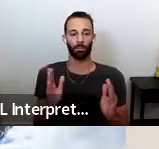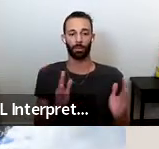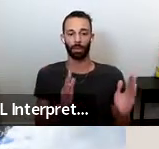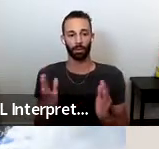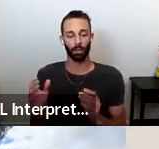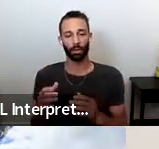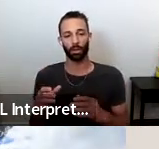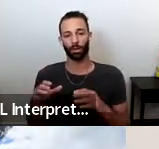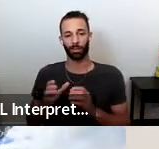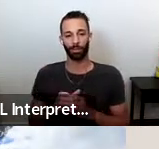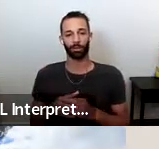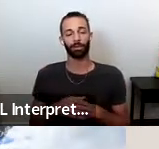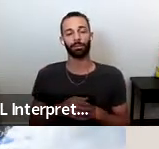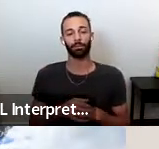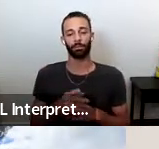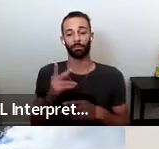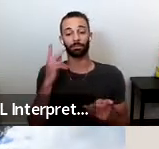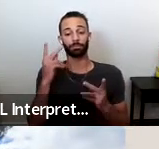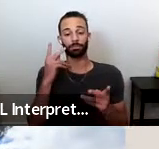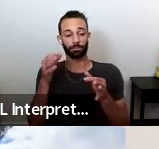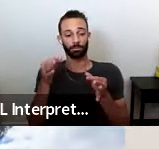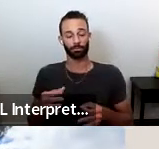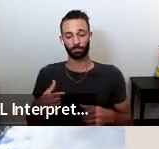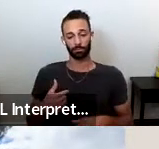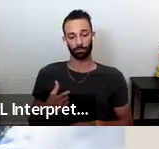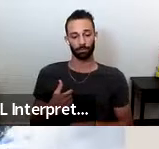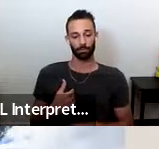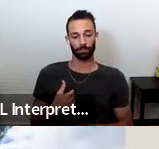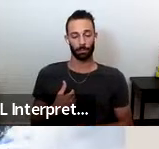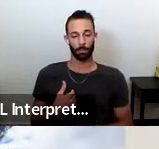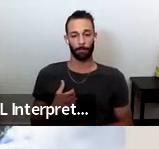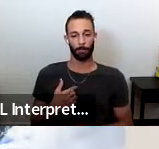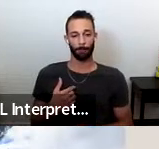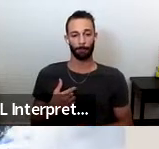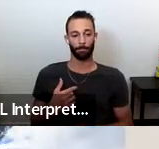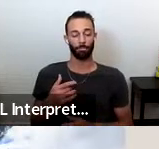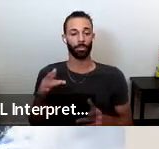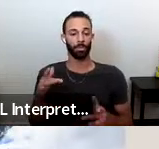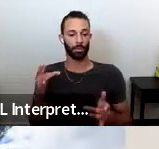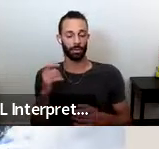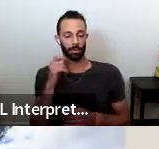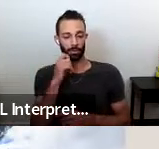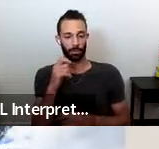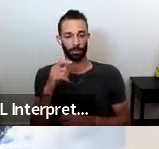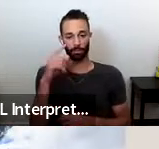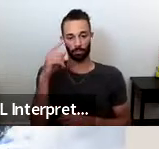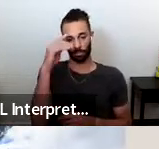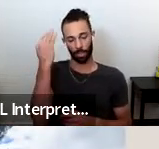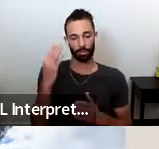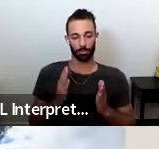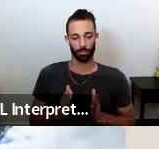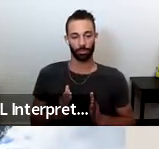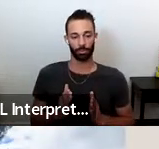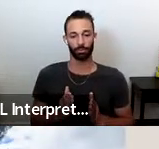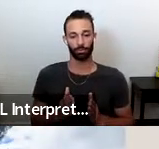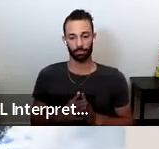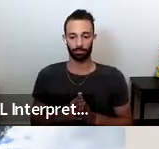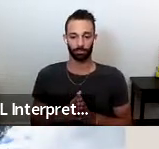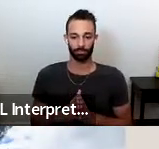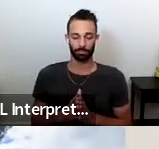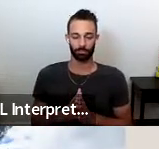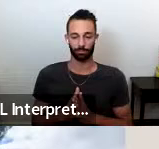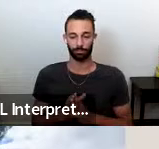Visual description, I am a light-skinned Black person. Some might say high yellow, depends on who you